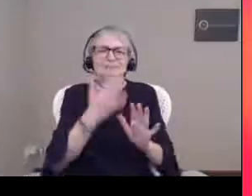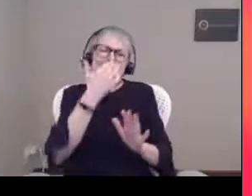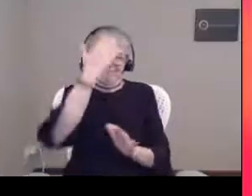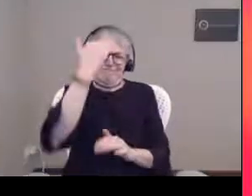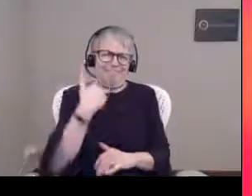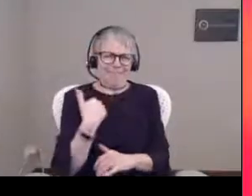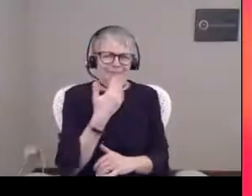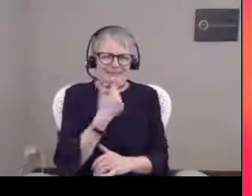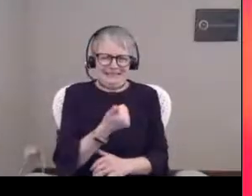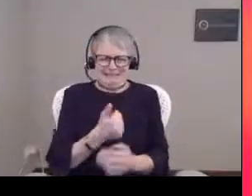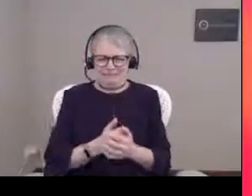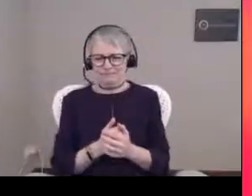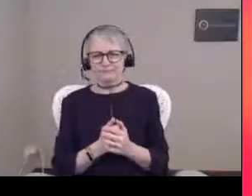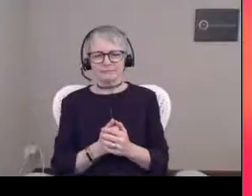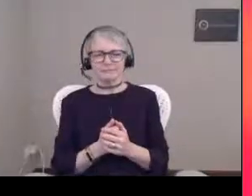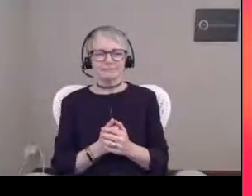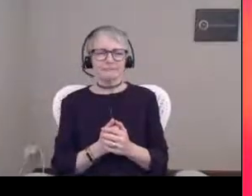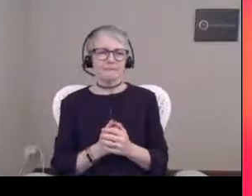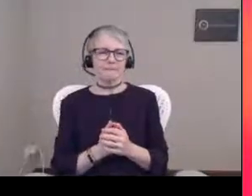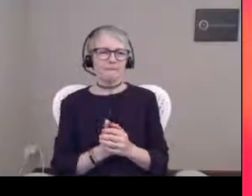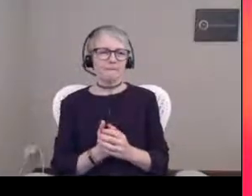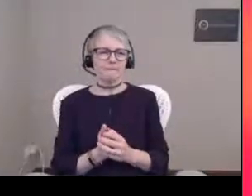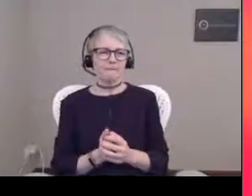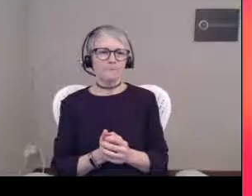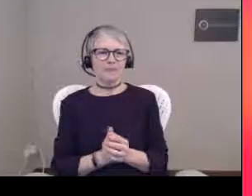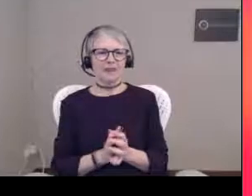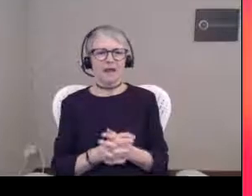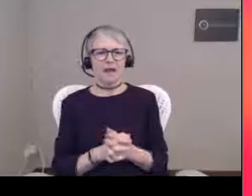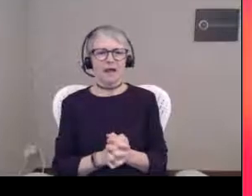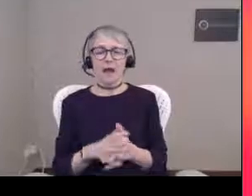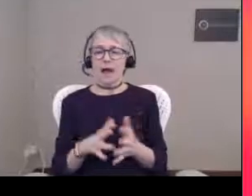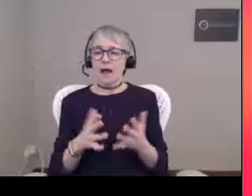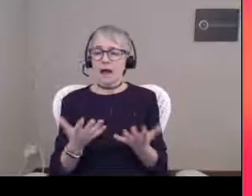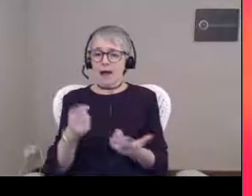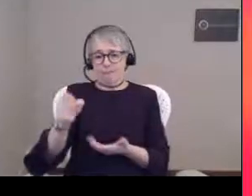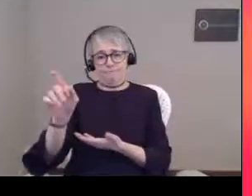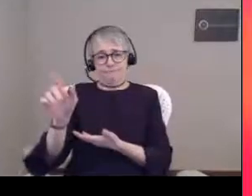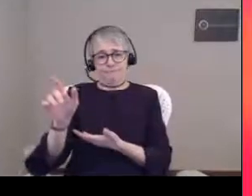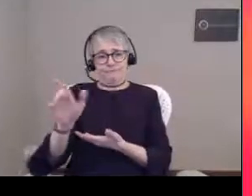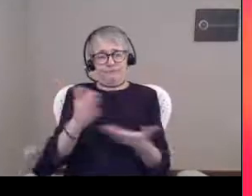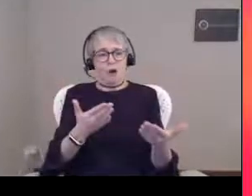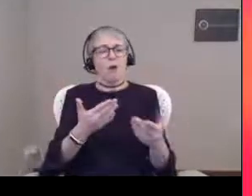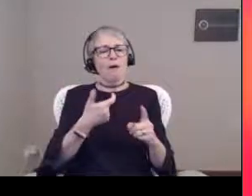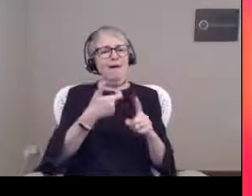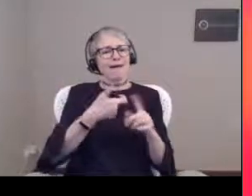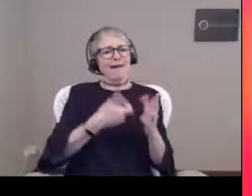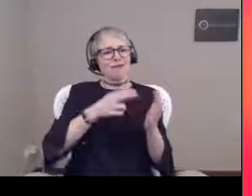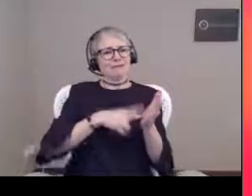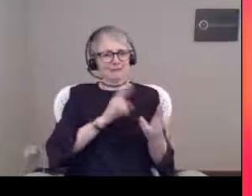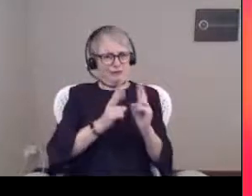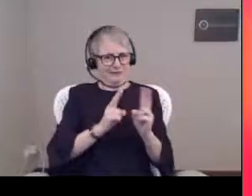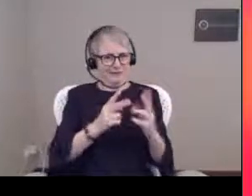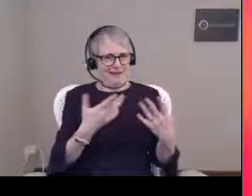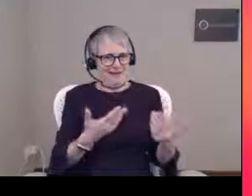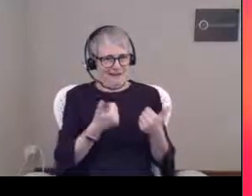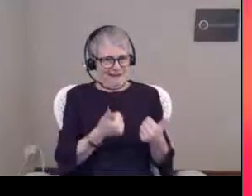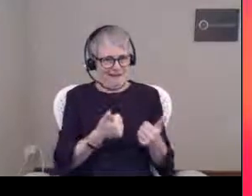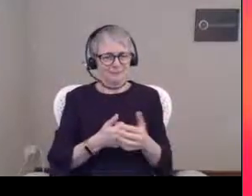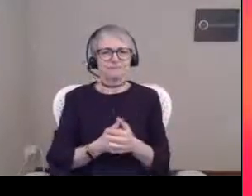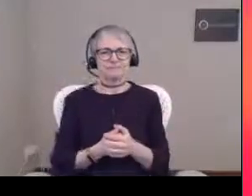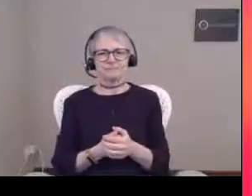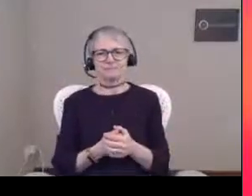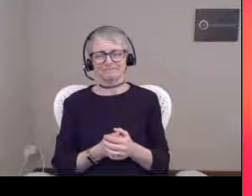and make it clear for you. So I'd like to introduce Karen, who's our signer for today.